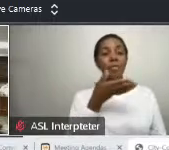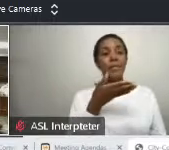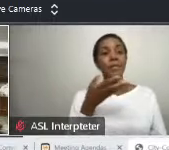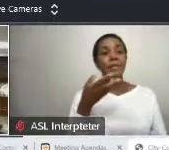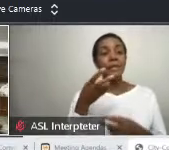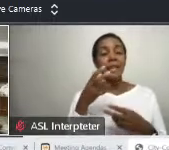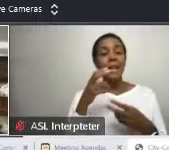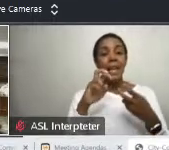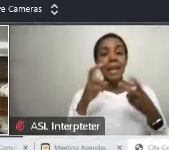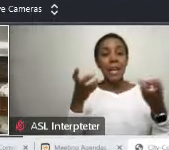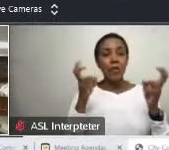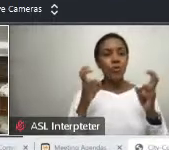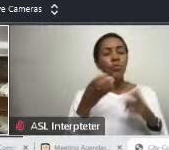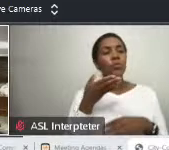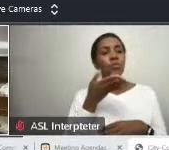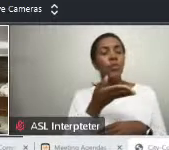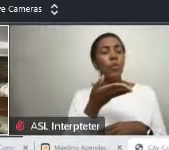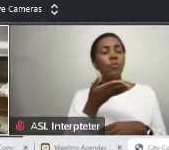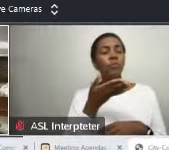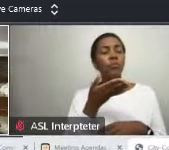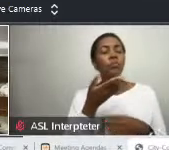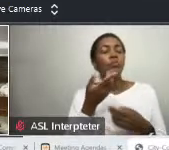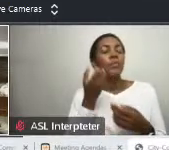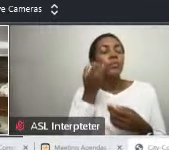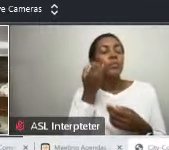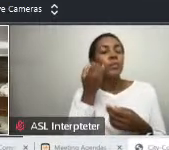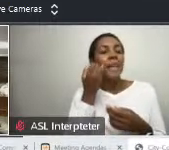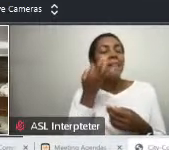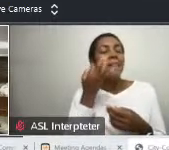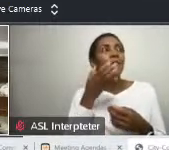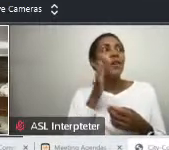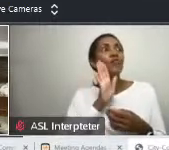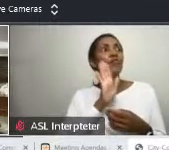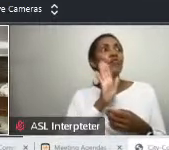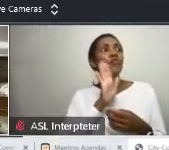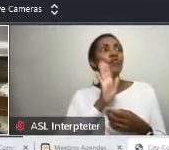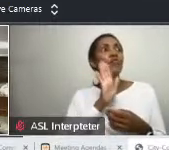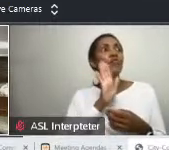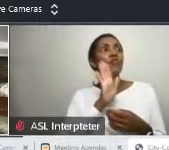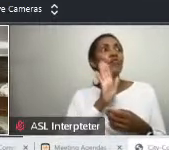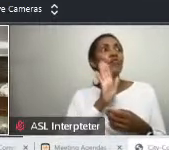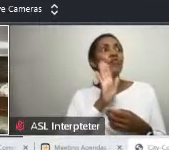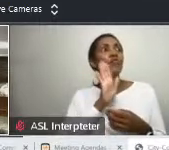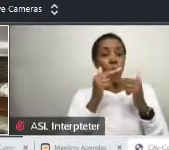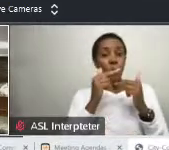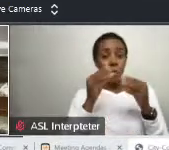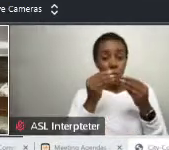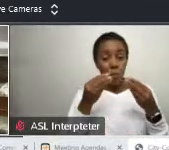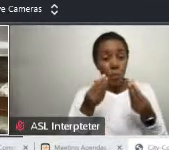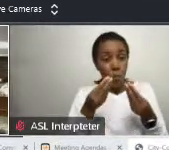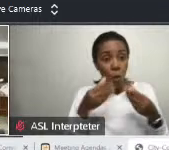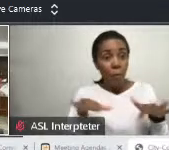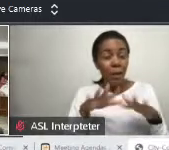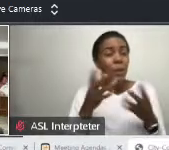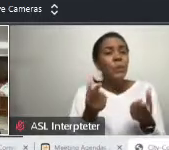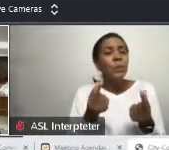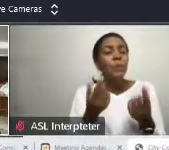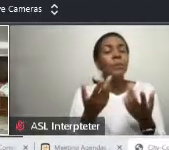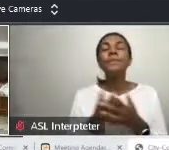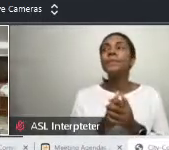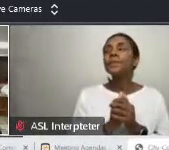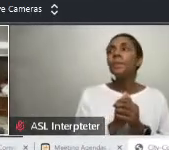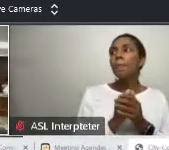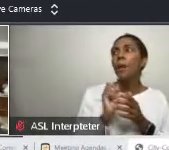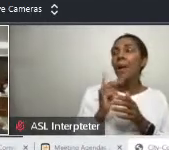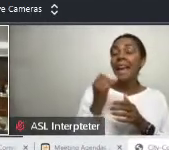you do with the property? If you could, I just want to know what you do with it. Yeah, I mean, I think that's fair, right? So if I were to say, come out hard and say